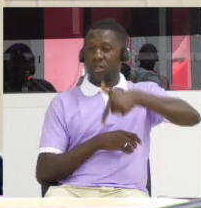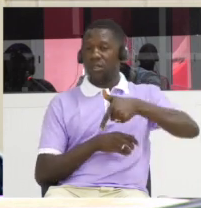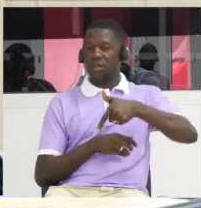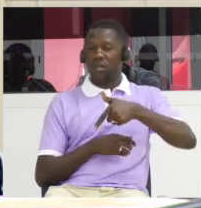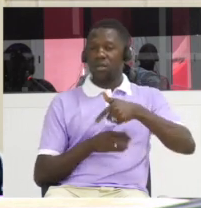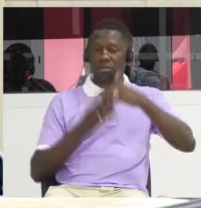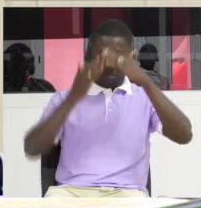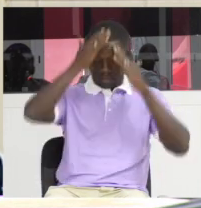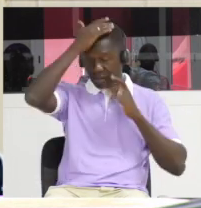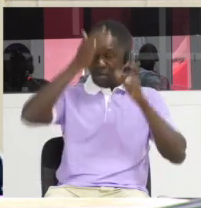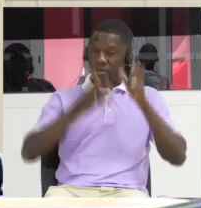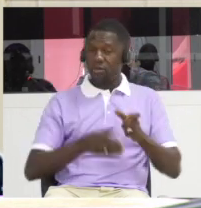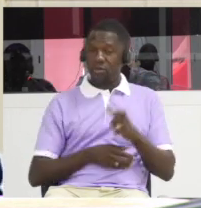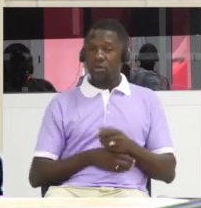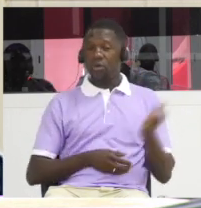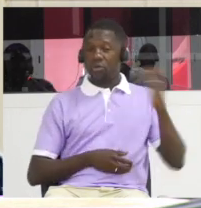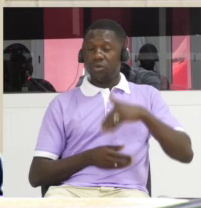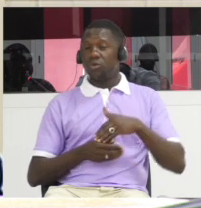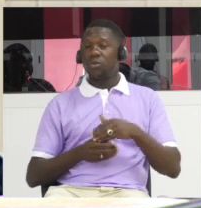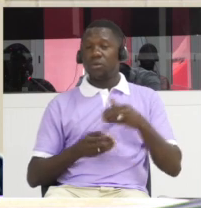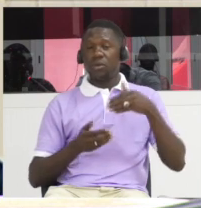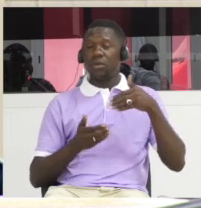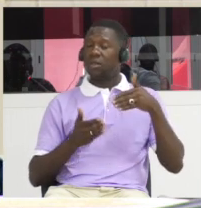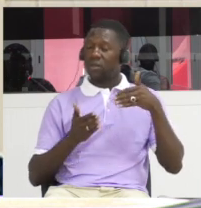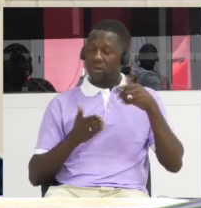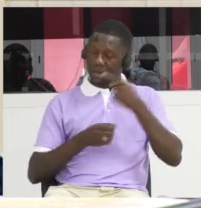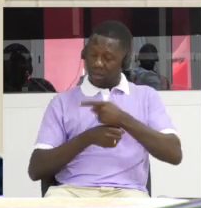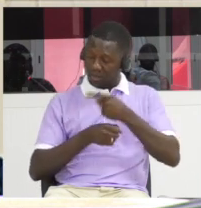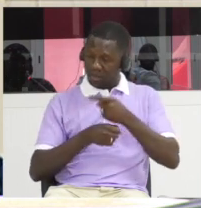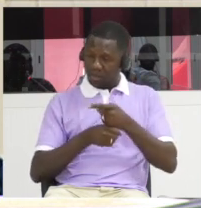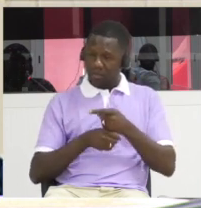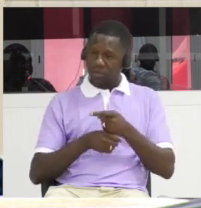of Nigerian officers coming to the Gambia to